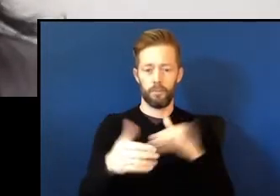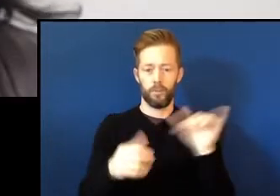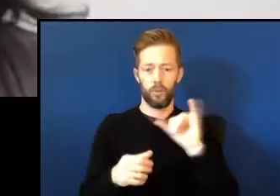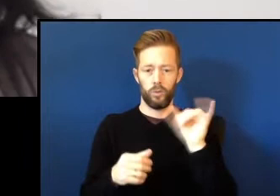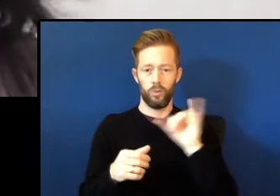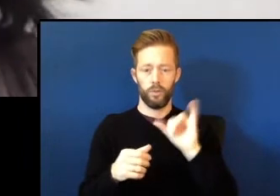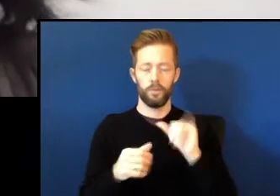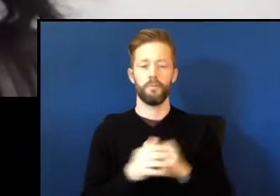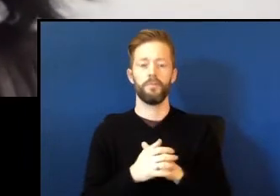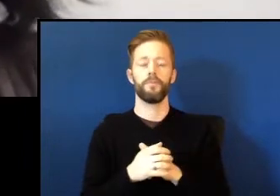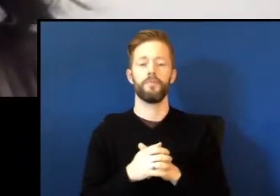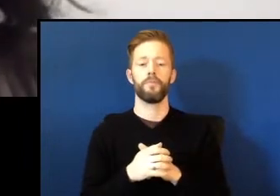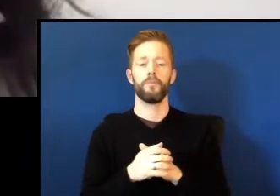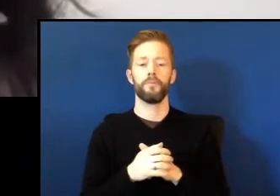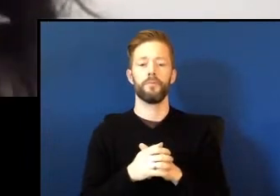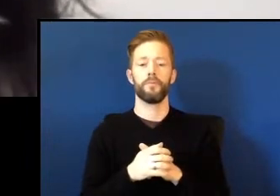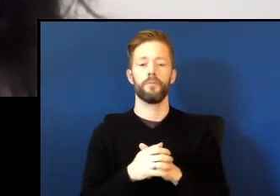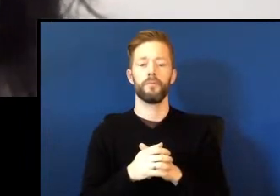classroom as well.